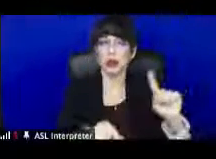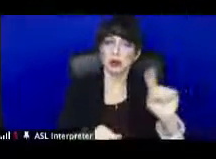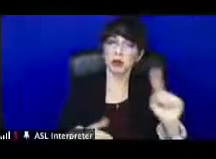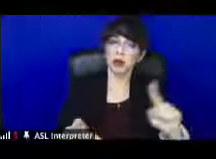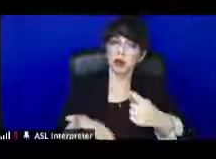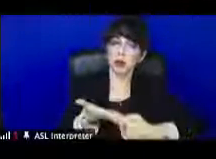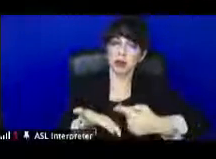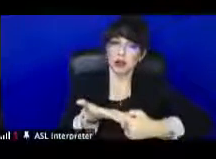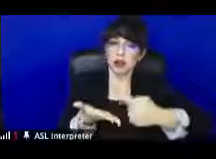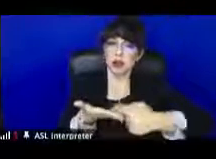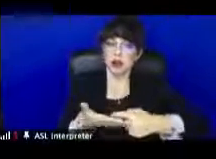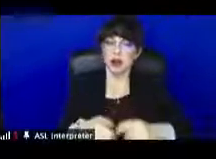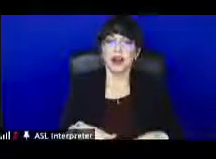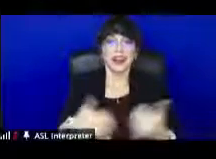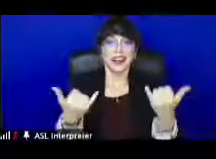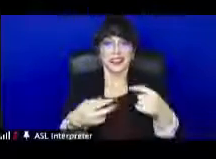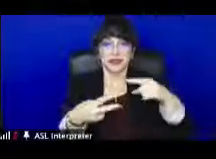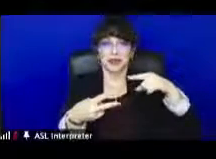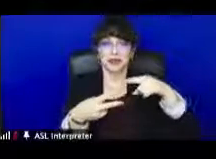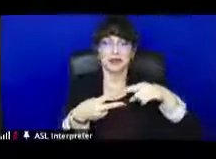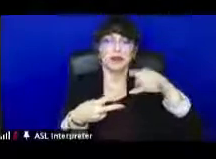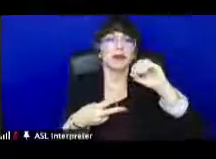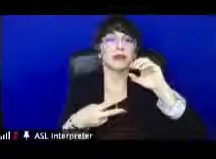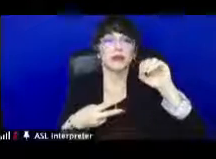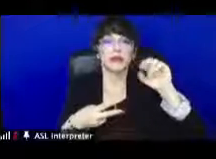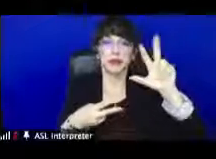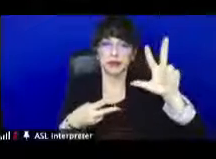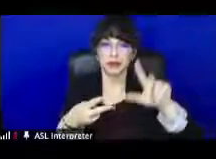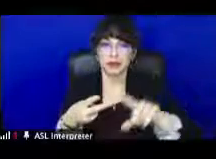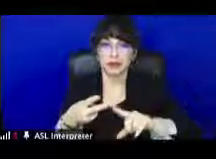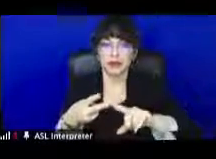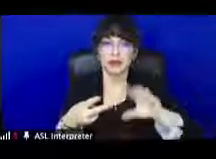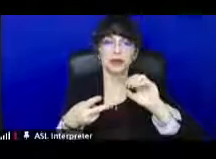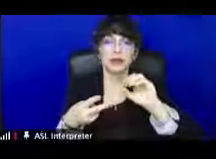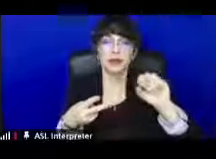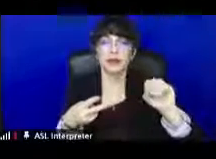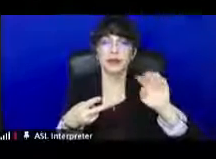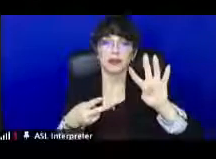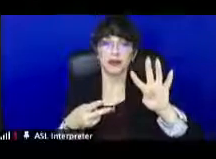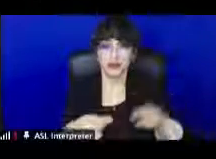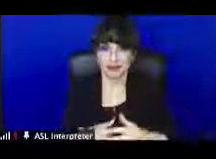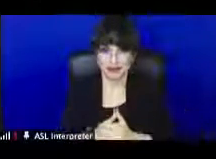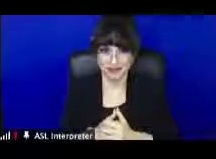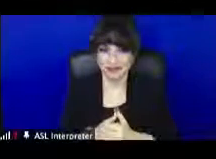will have 003, and then up next will be 004.